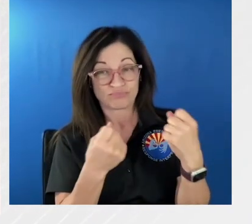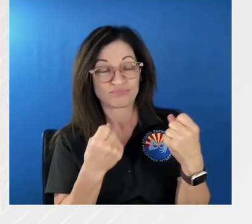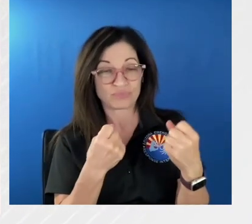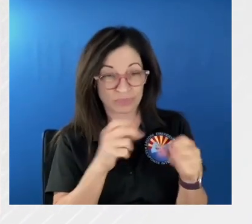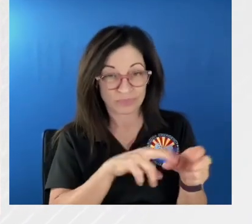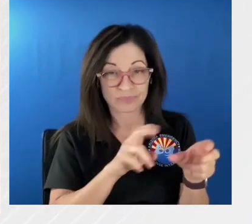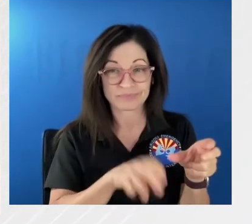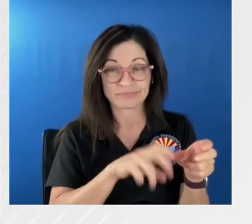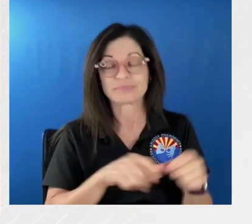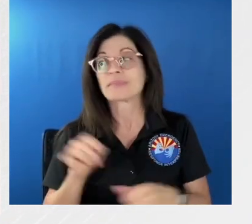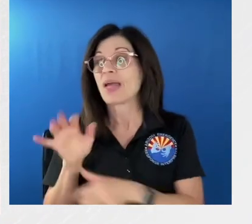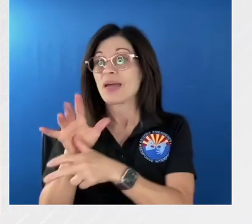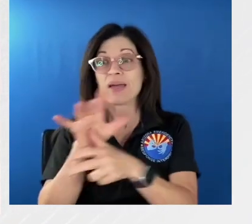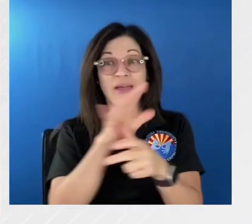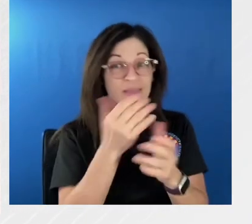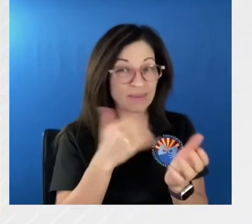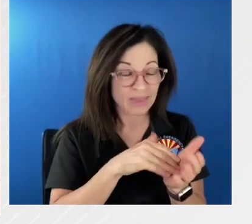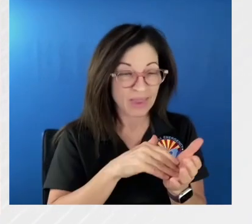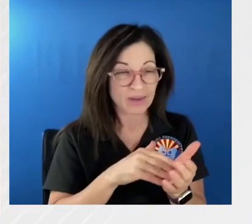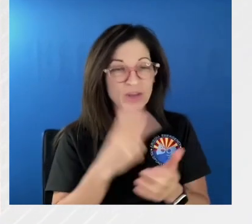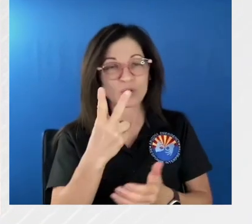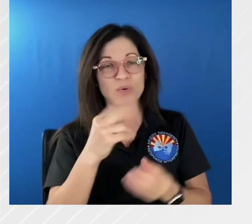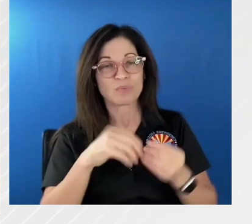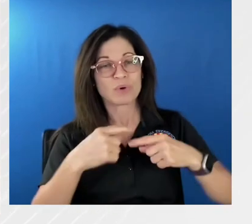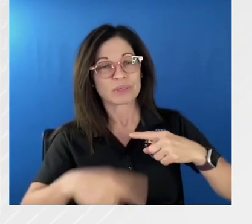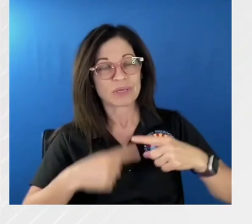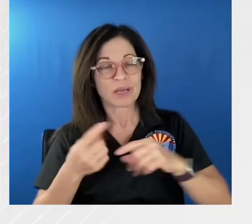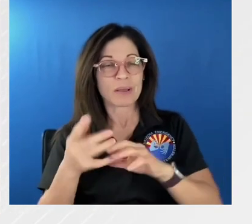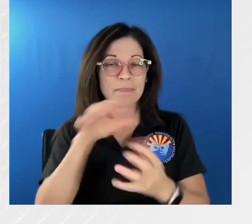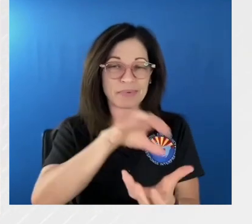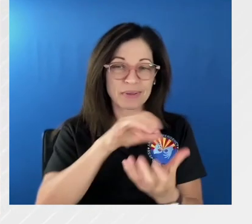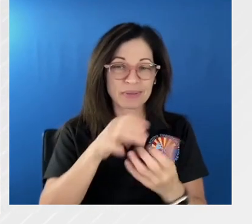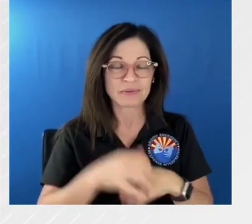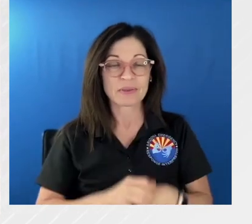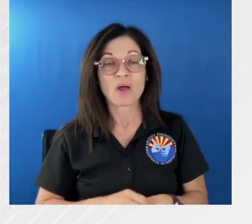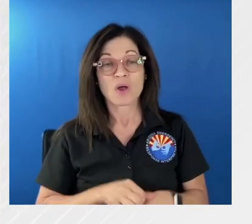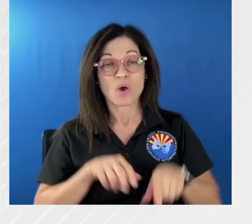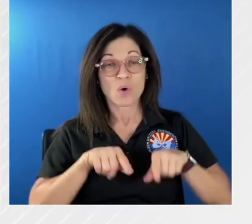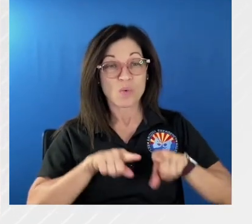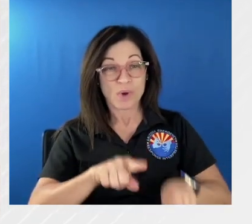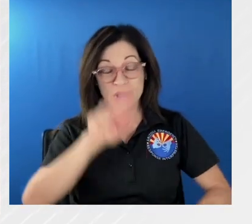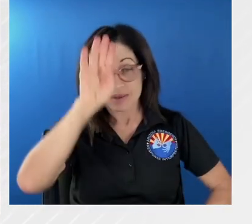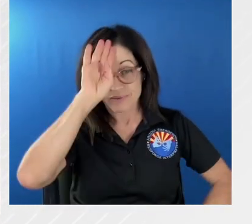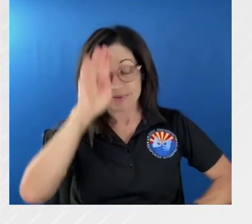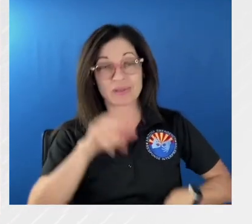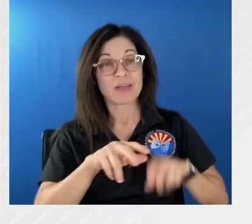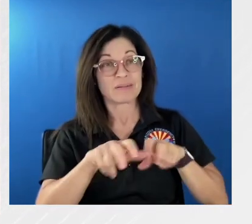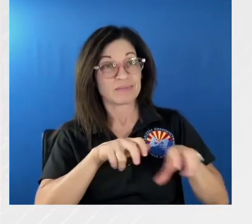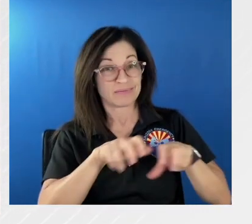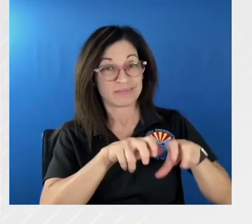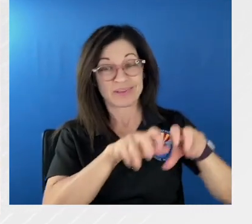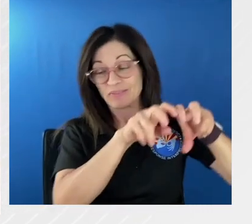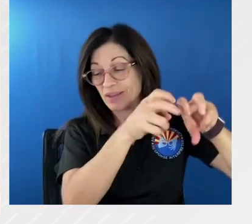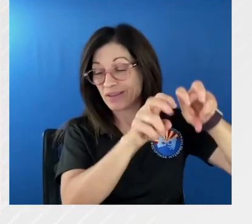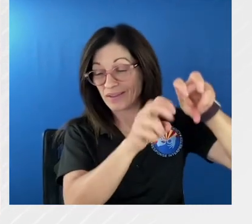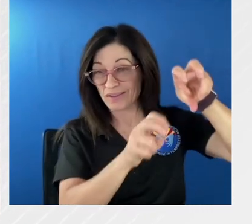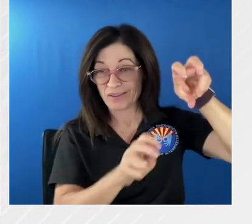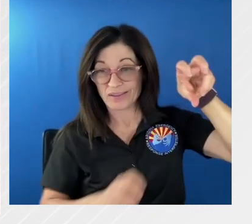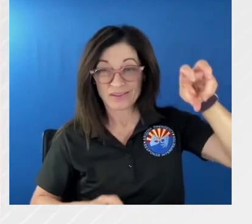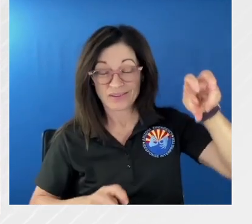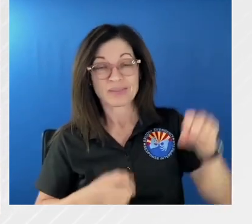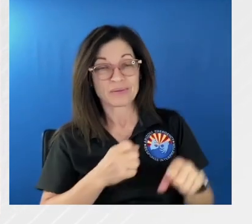up again put two more cycles of buckets on it as the crews were hiking in because they were gonna have to hike downhill to it and they wanted to make sure it was pretty parked there